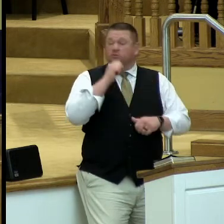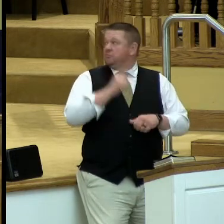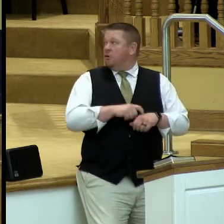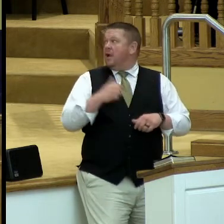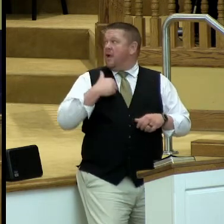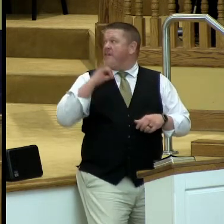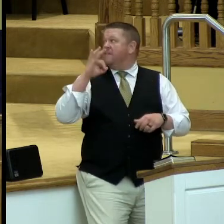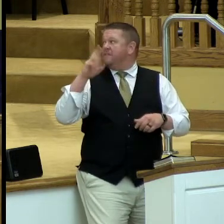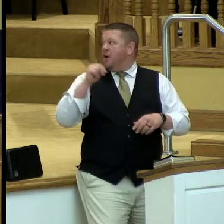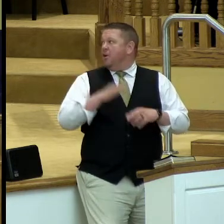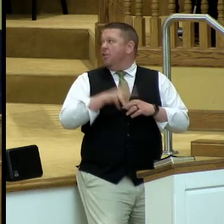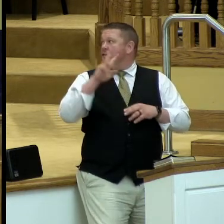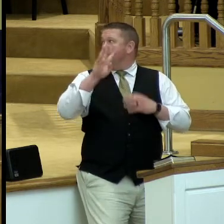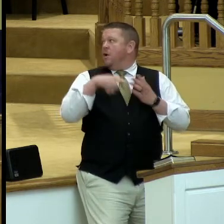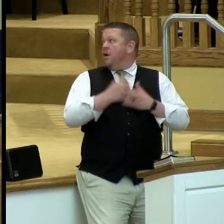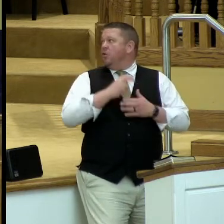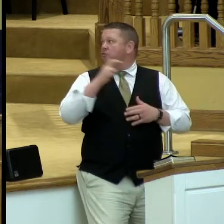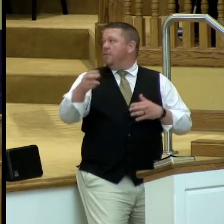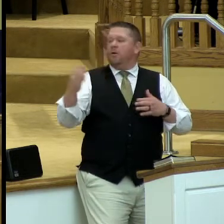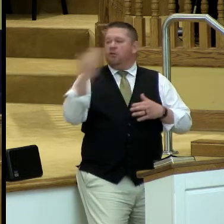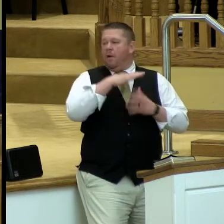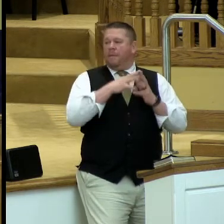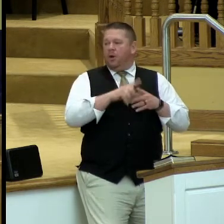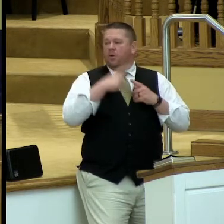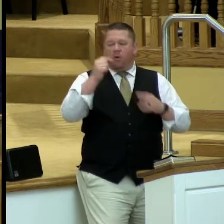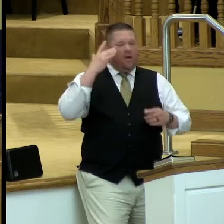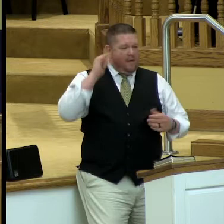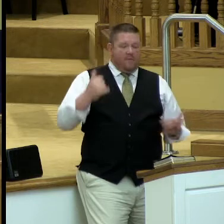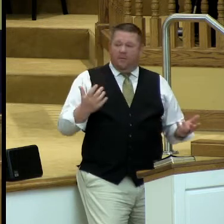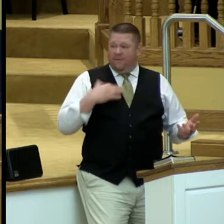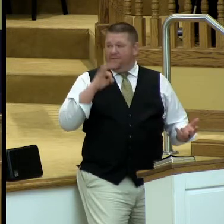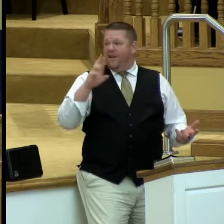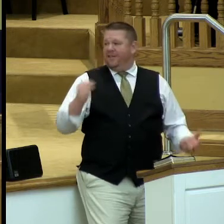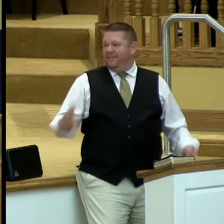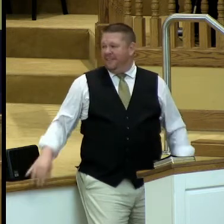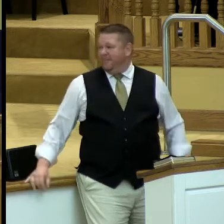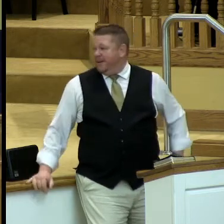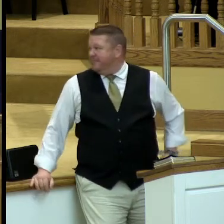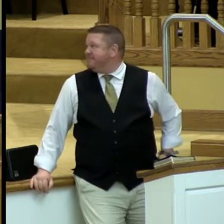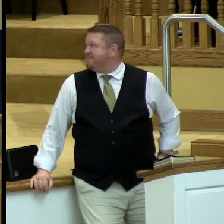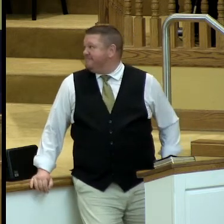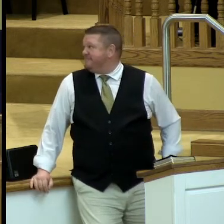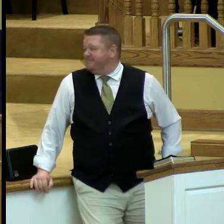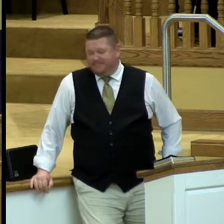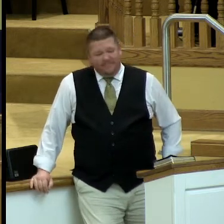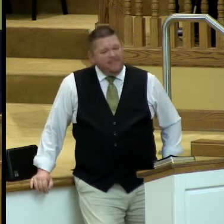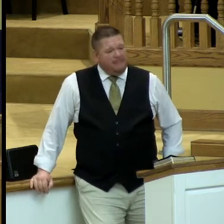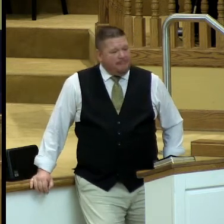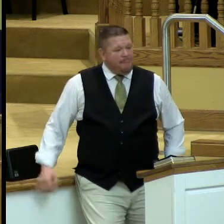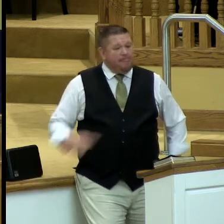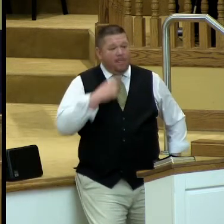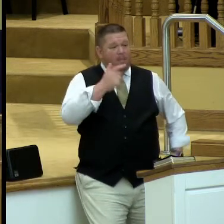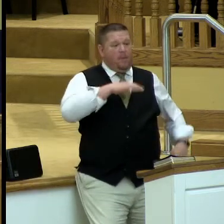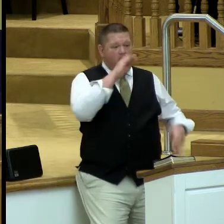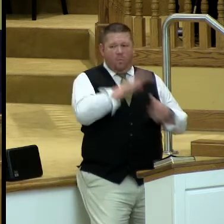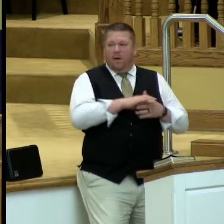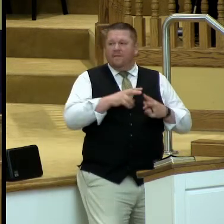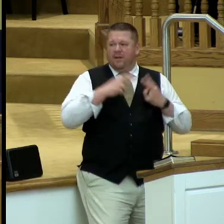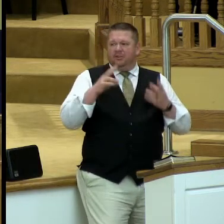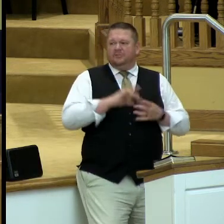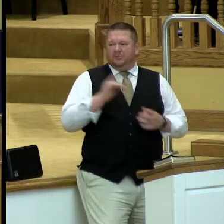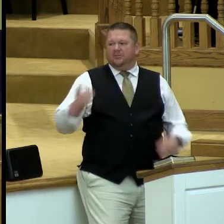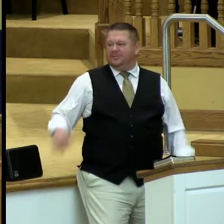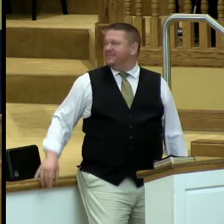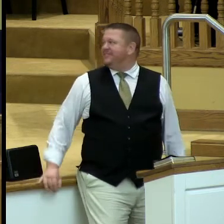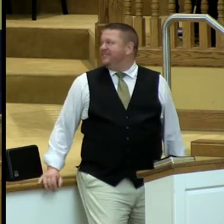part, having fun on 34-hour trips across America to go to California. Yeah, I told y'all my wife was super